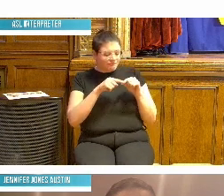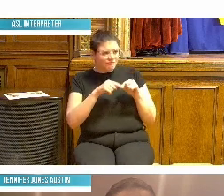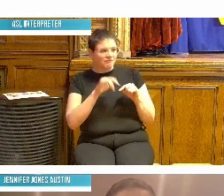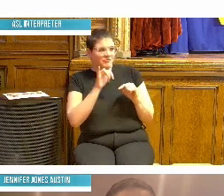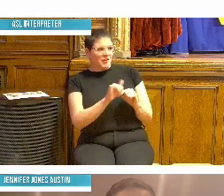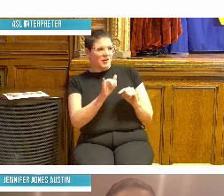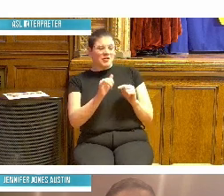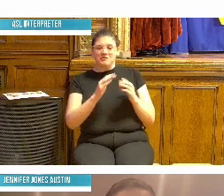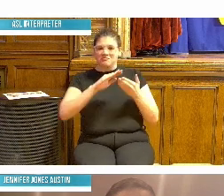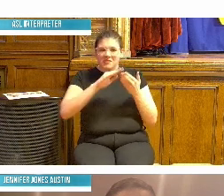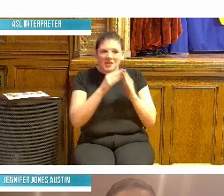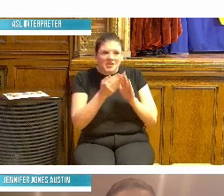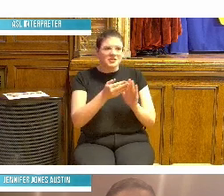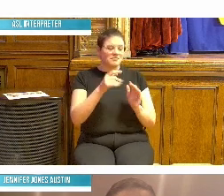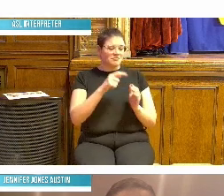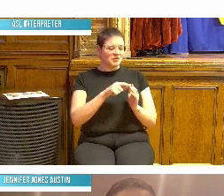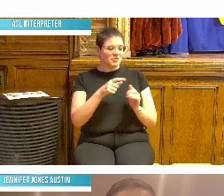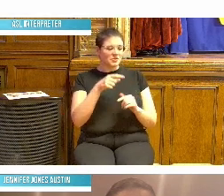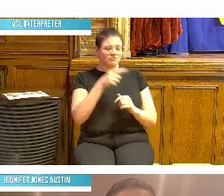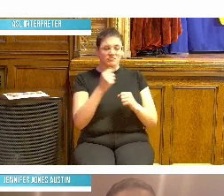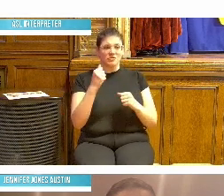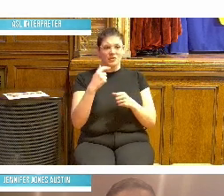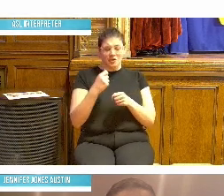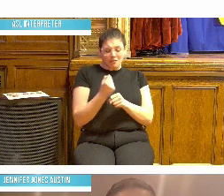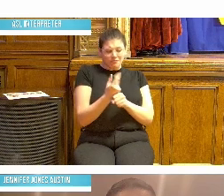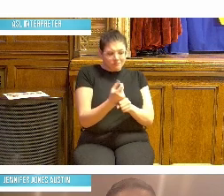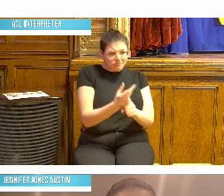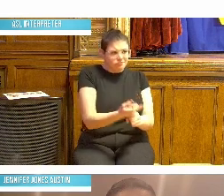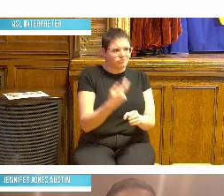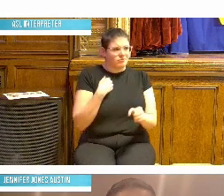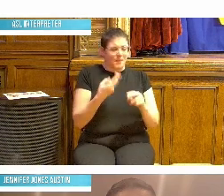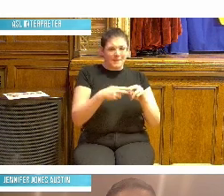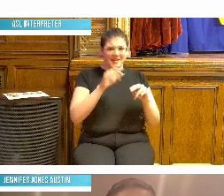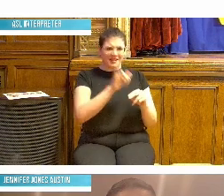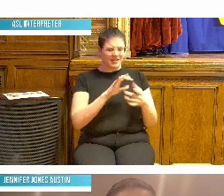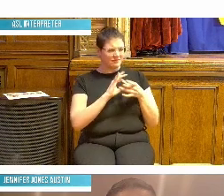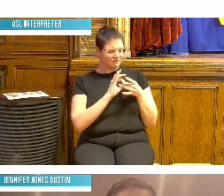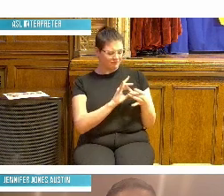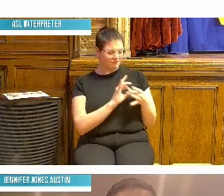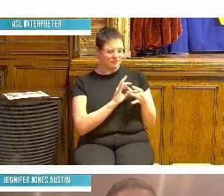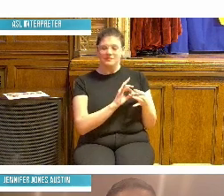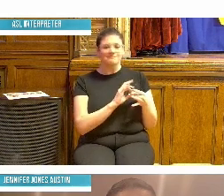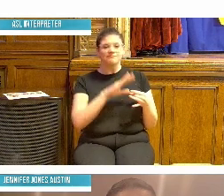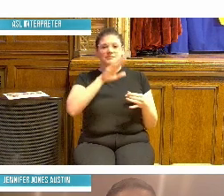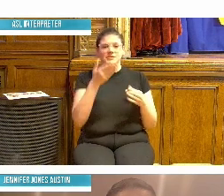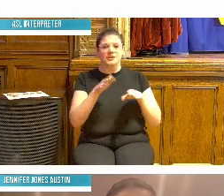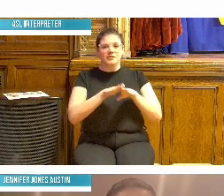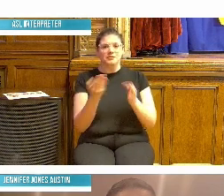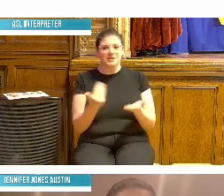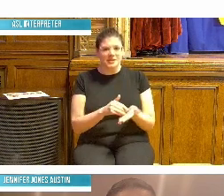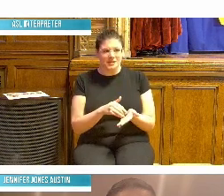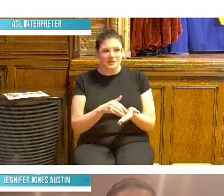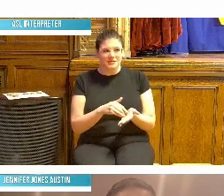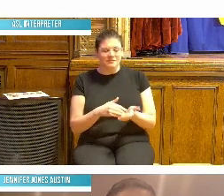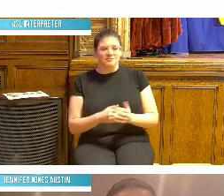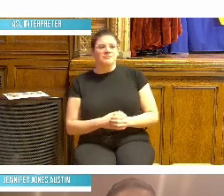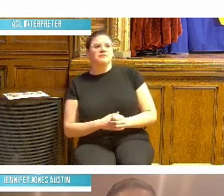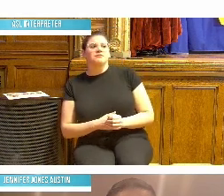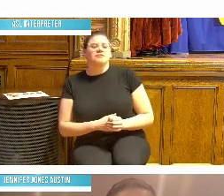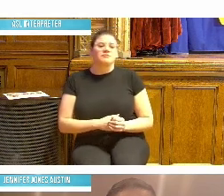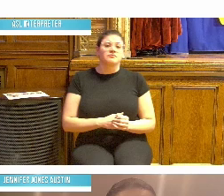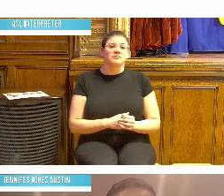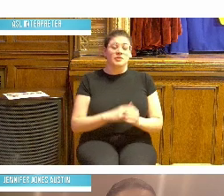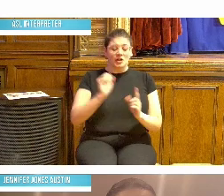even decades, never reopened. Roughly 40% discontinued business after displacement. The hardest hit were